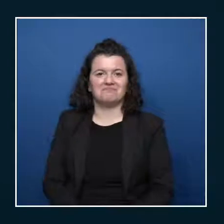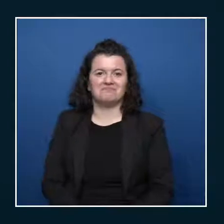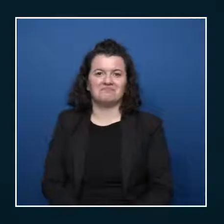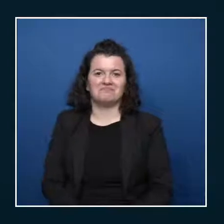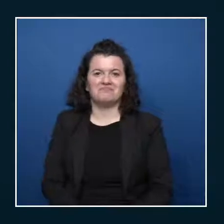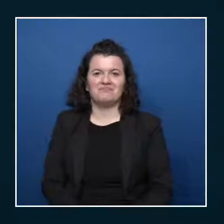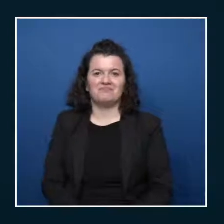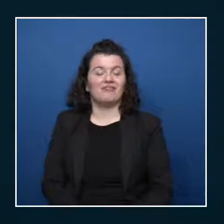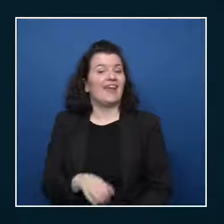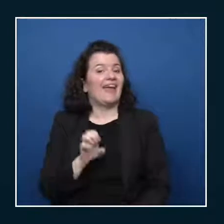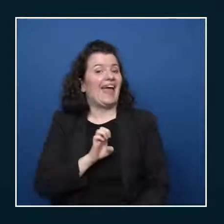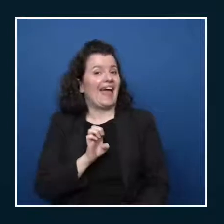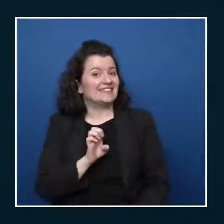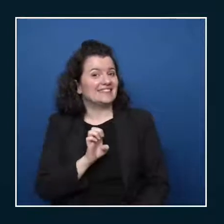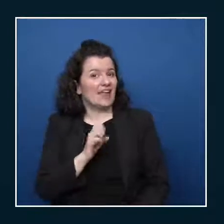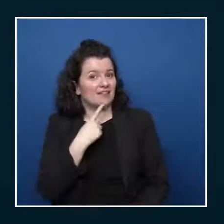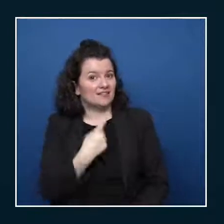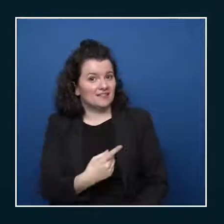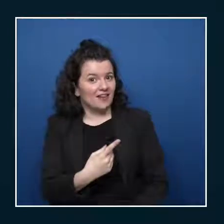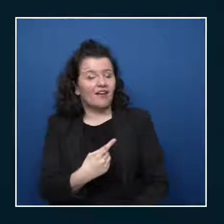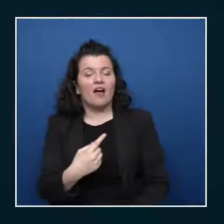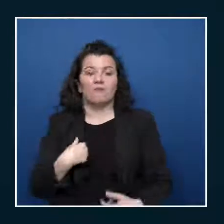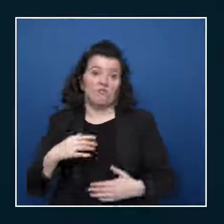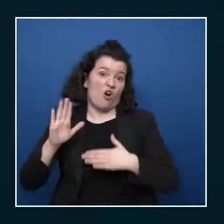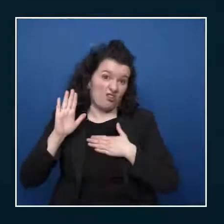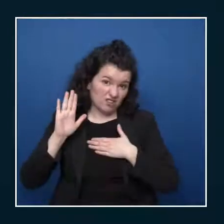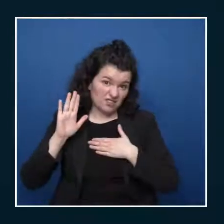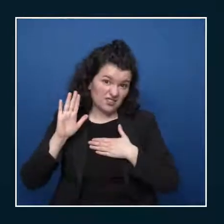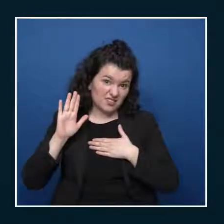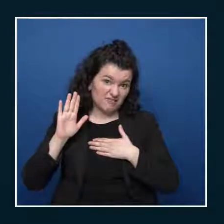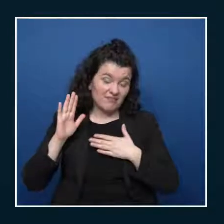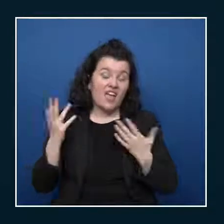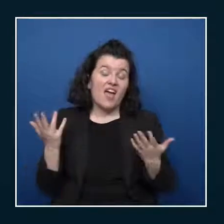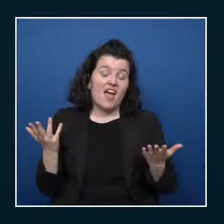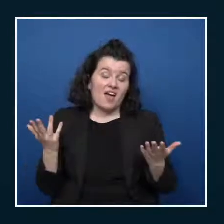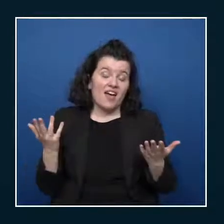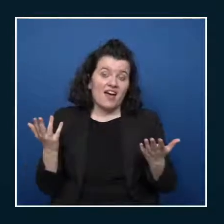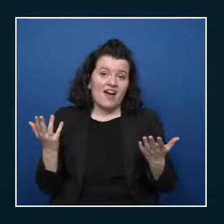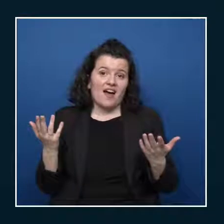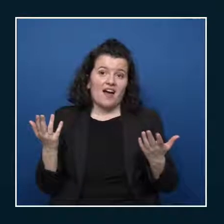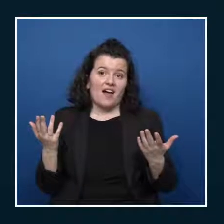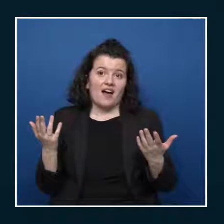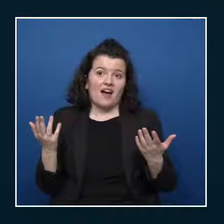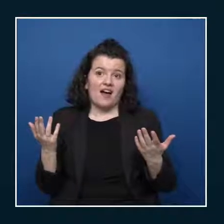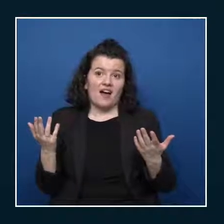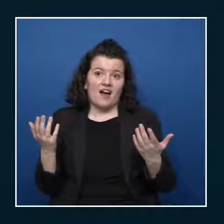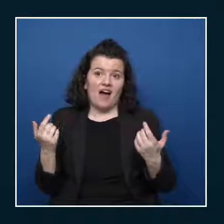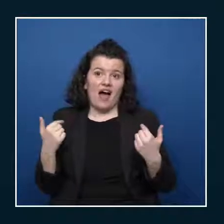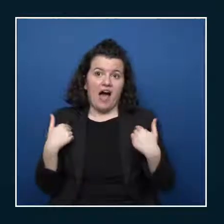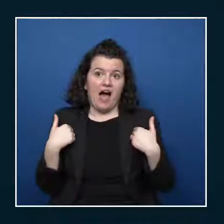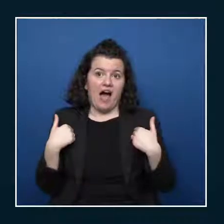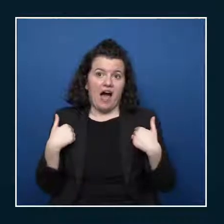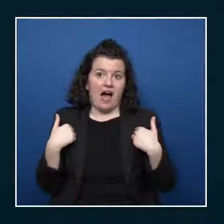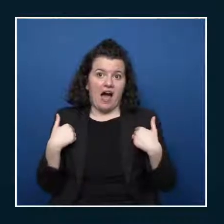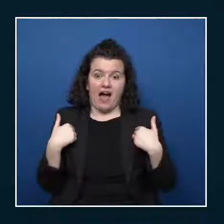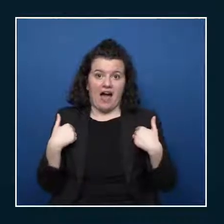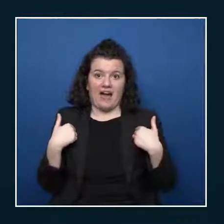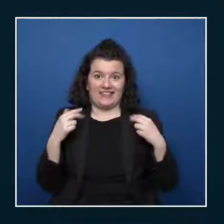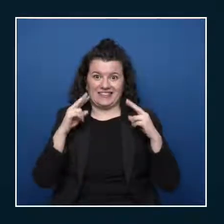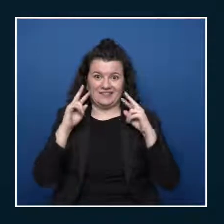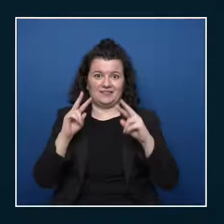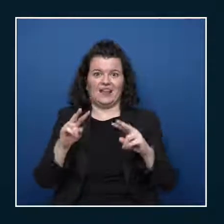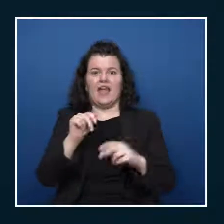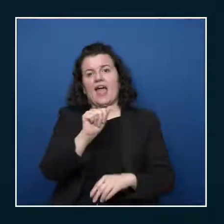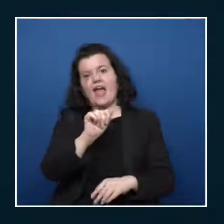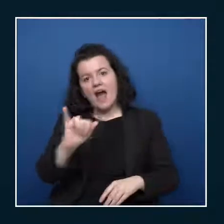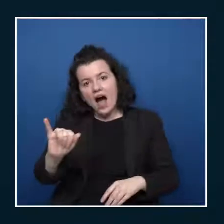Yeah, well, I have to be honest and say that I still feel such a noob when we're talking about AI or